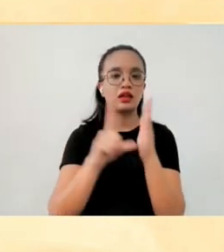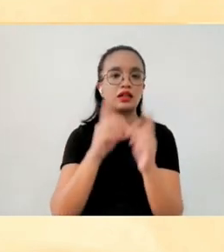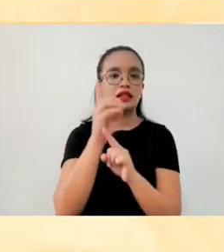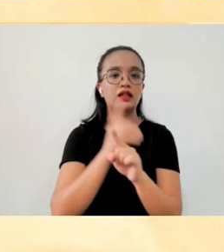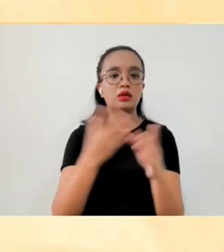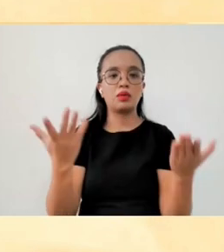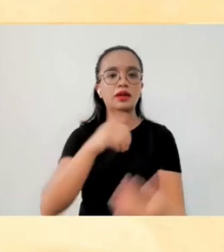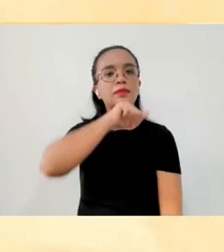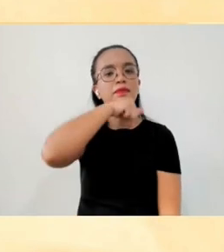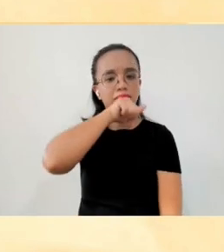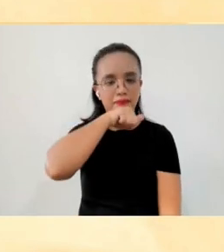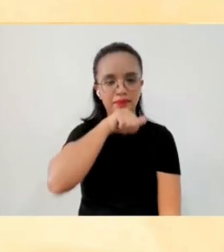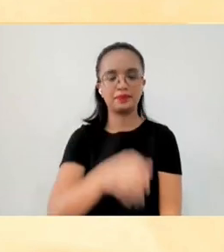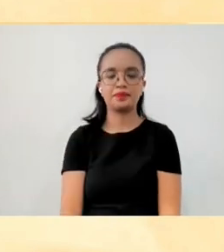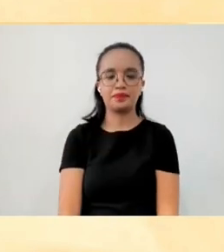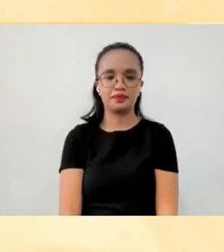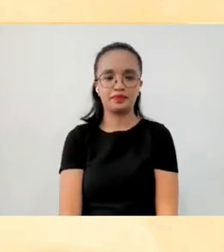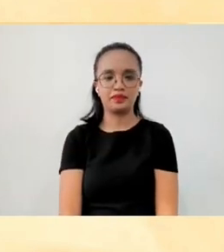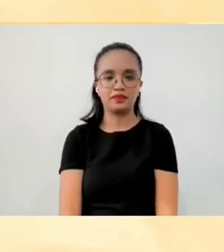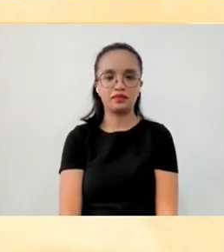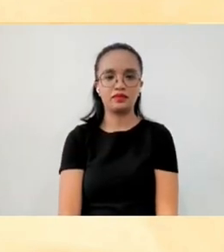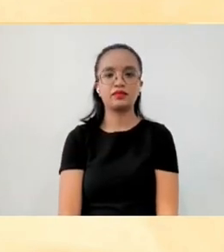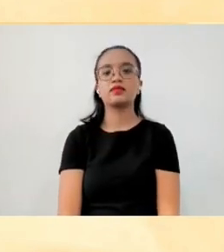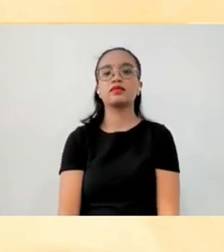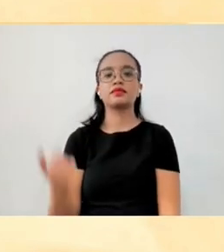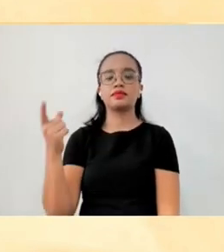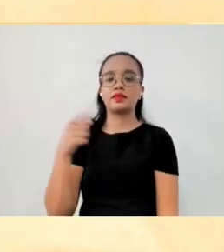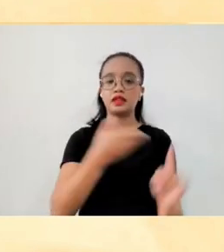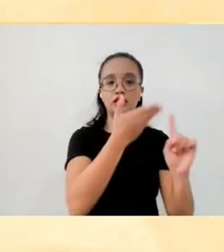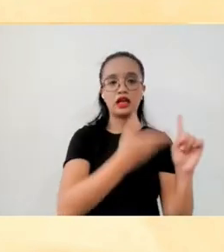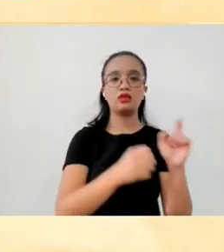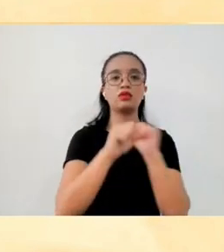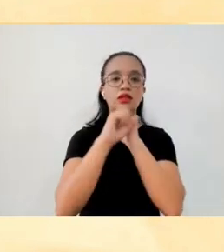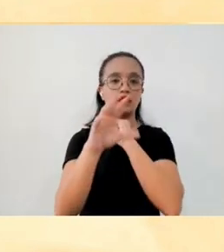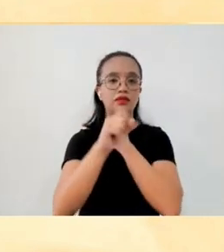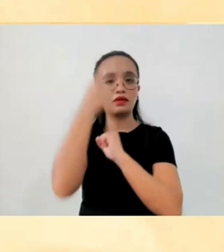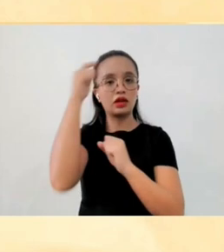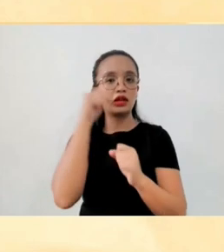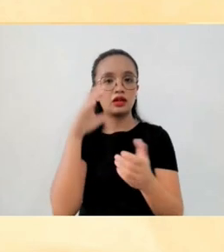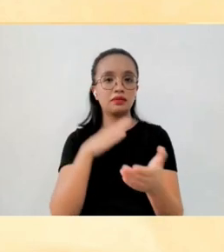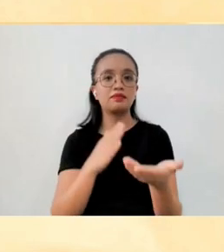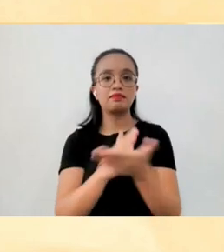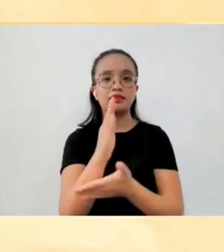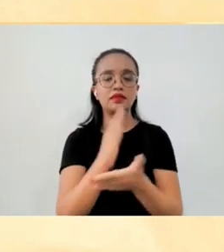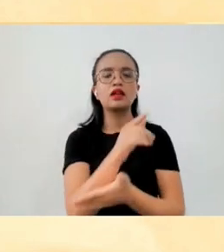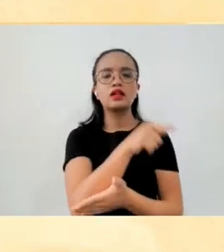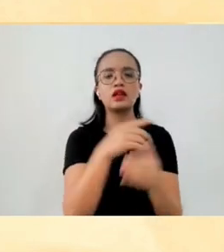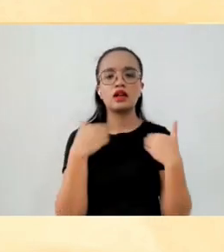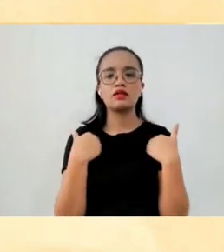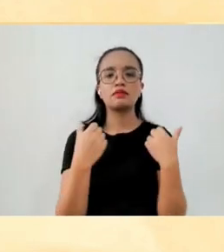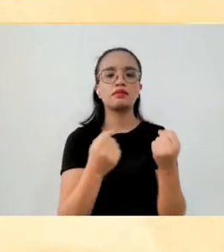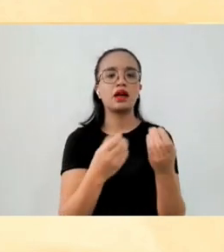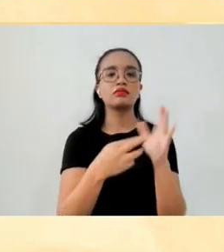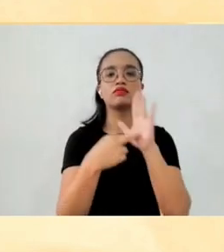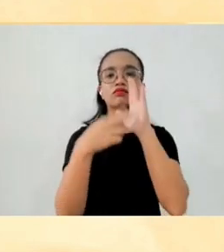University. As an advocate for women and children's rights, she has represented and lawyered for marginalized